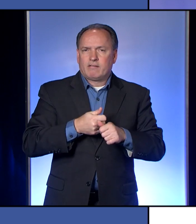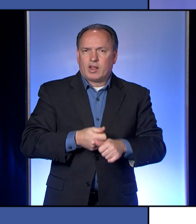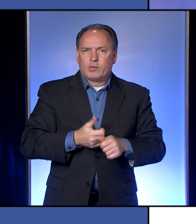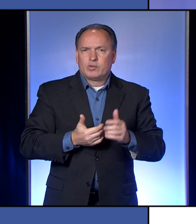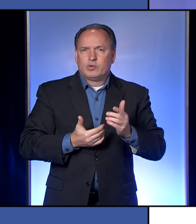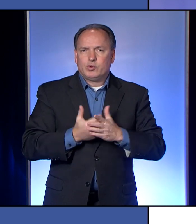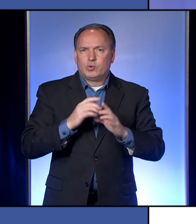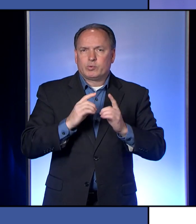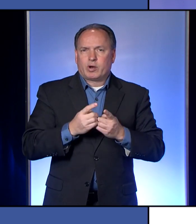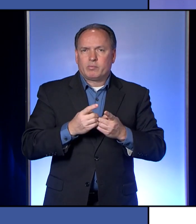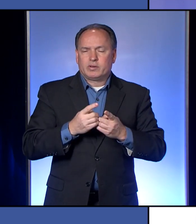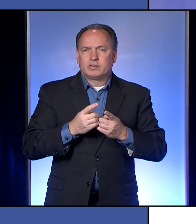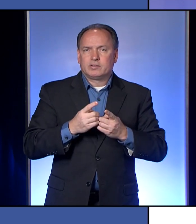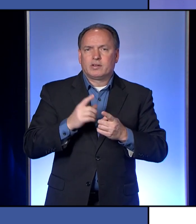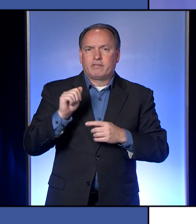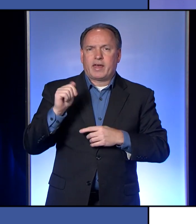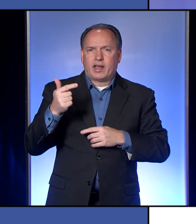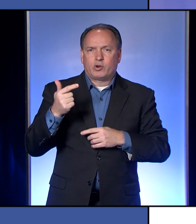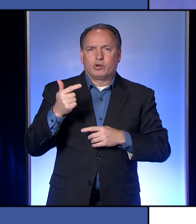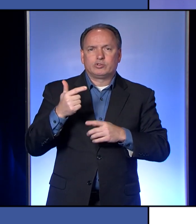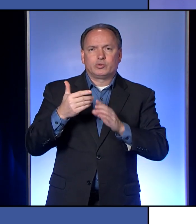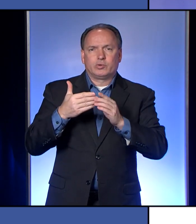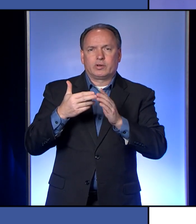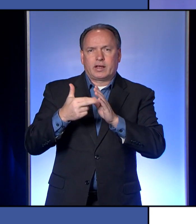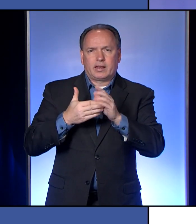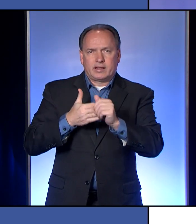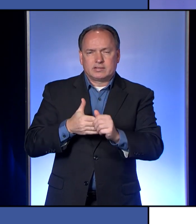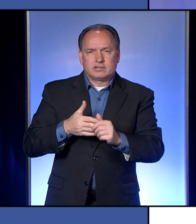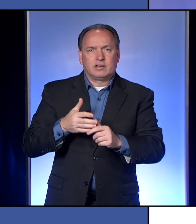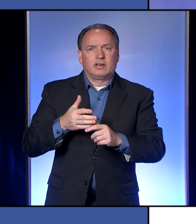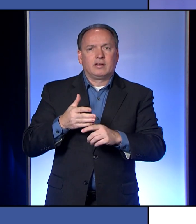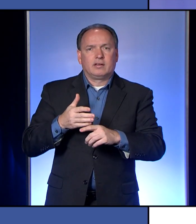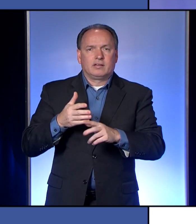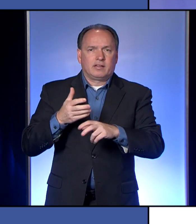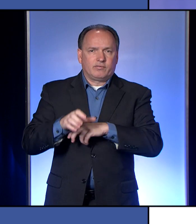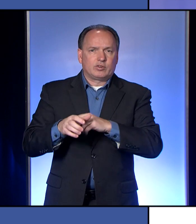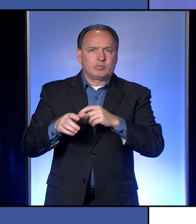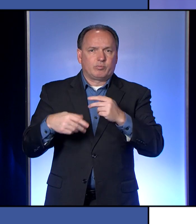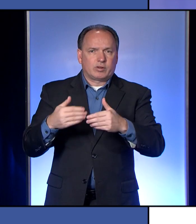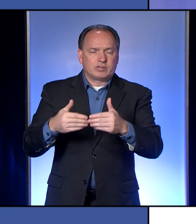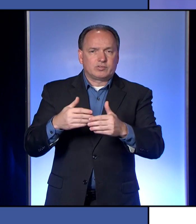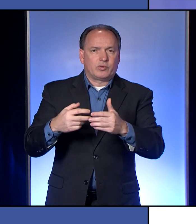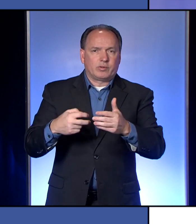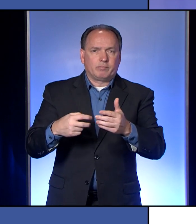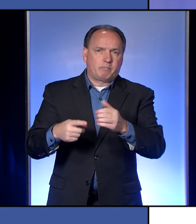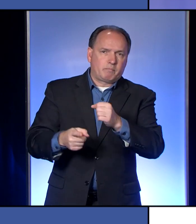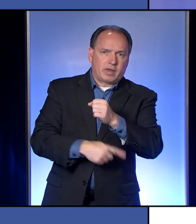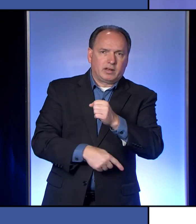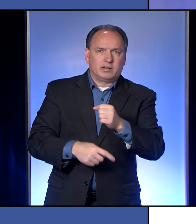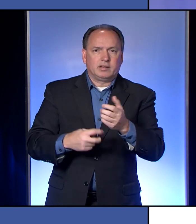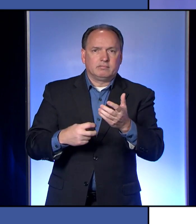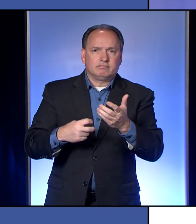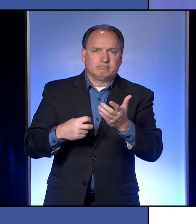new State Department of Agriculture guidelines on the enforcement process or the penalty process.